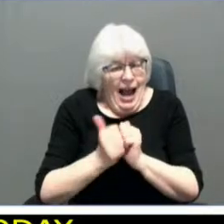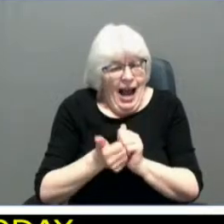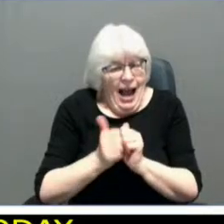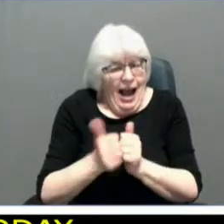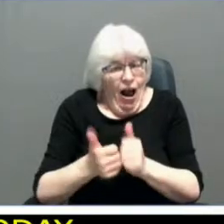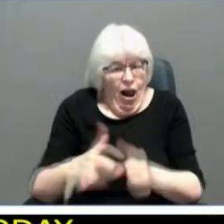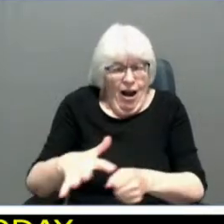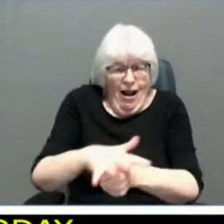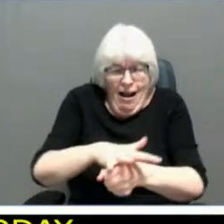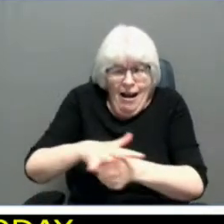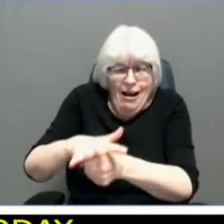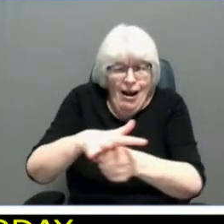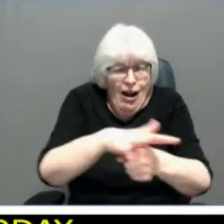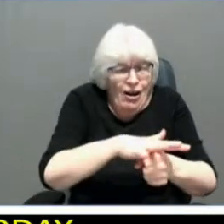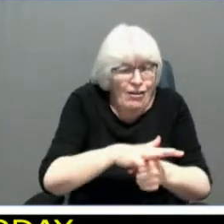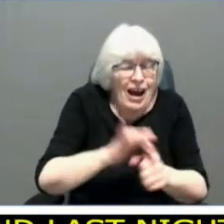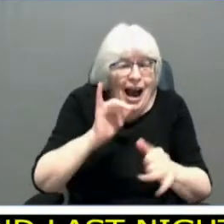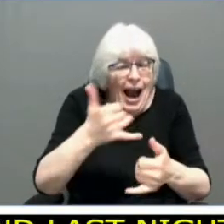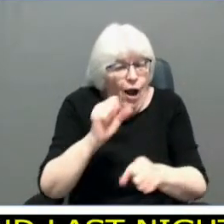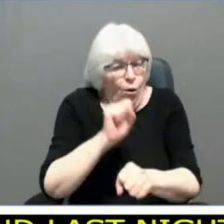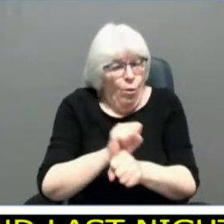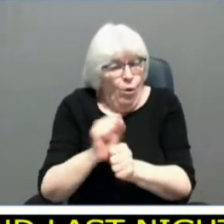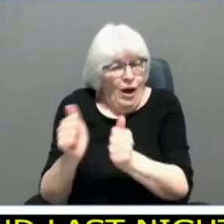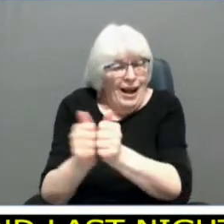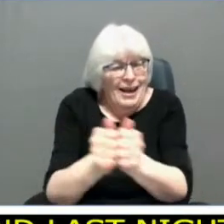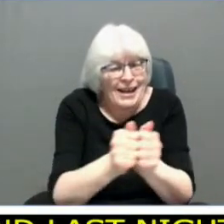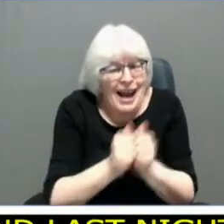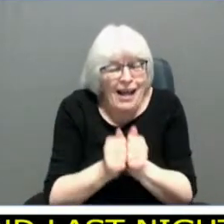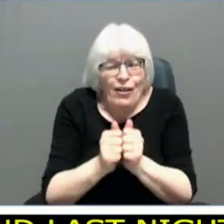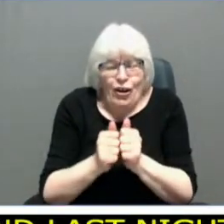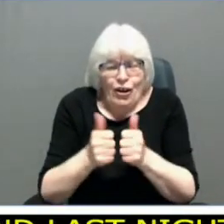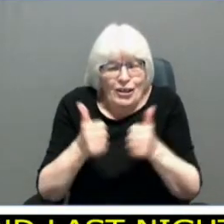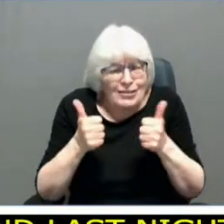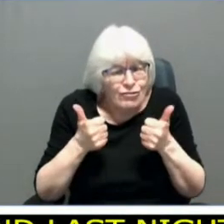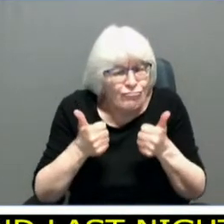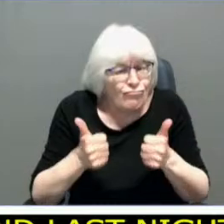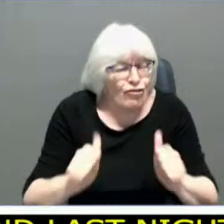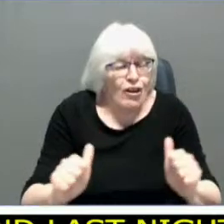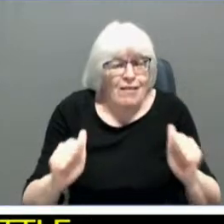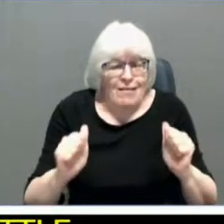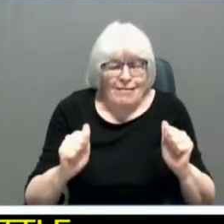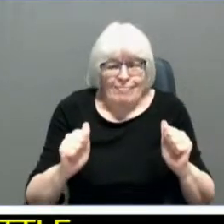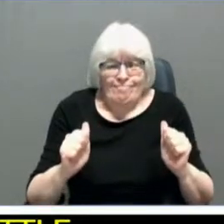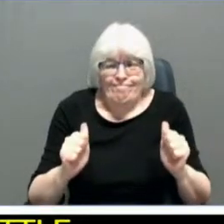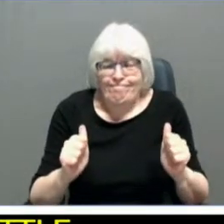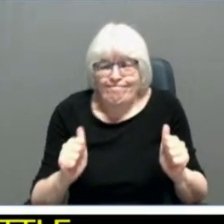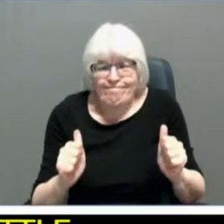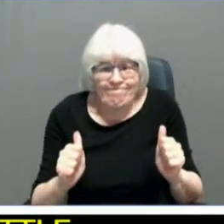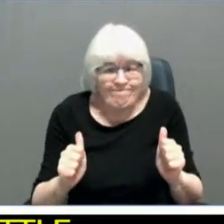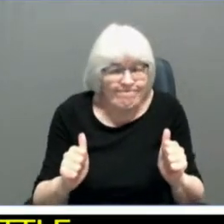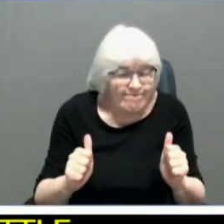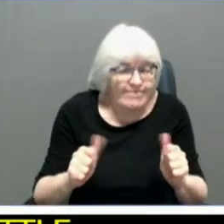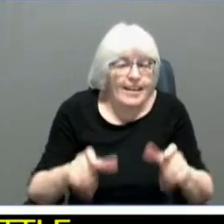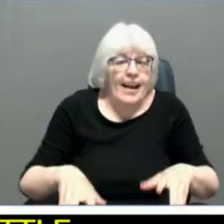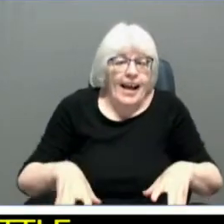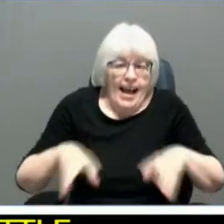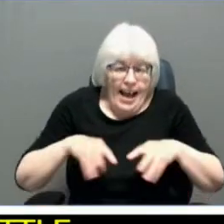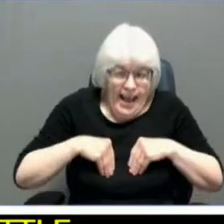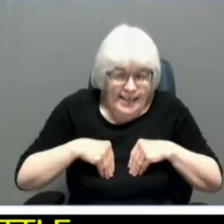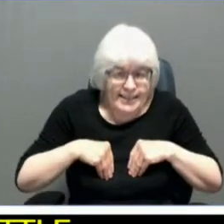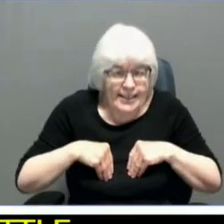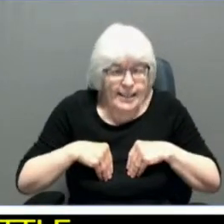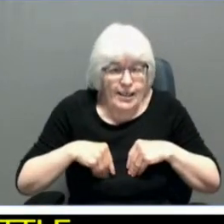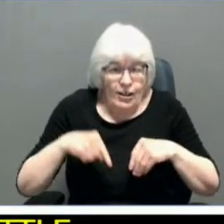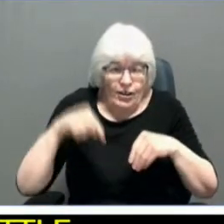efficient, and try to take a little bit of ownership in terms of energy distribution, et cetera,